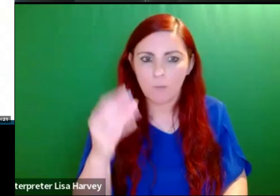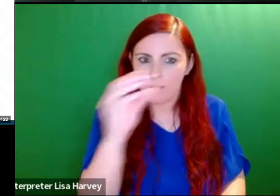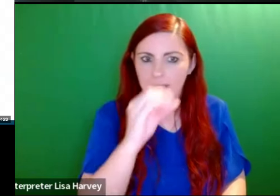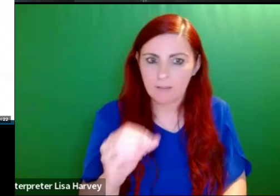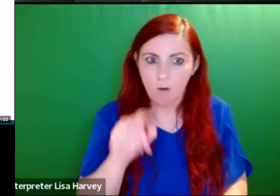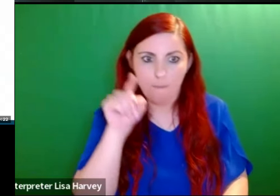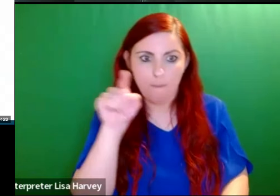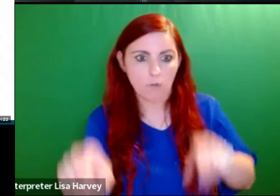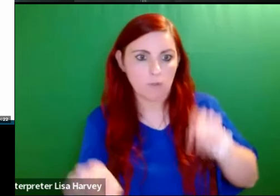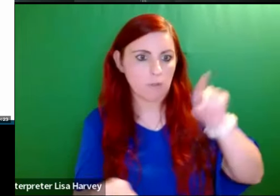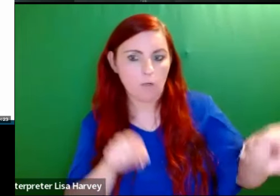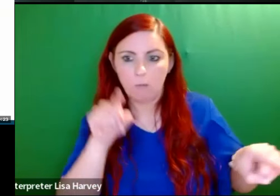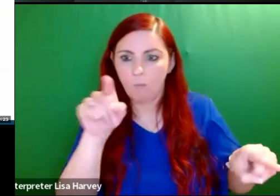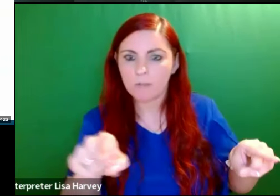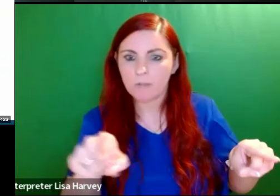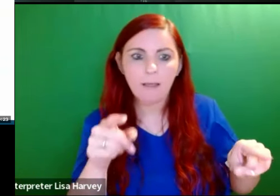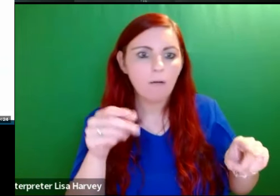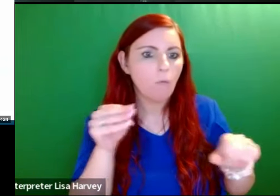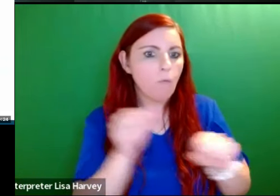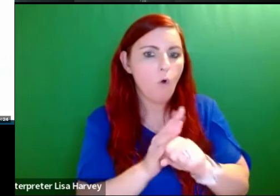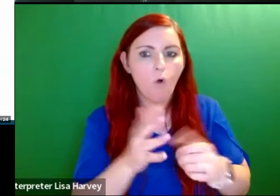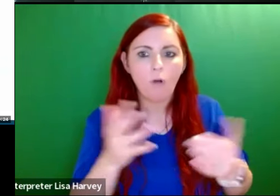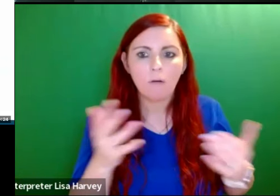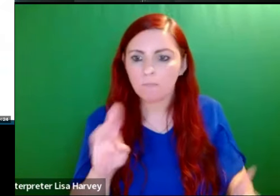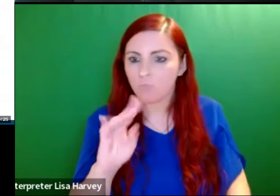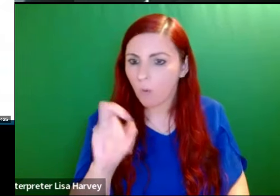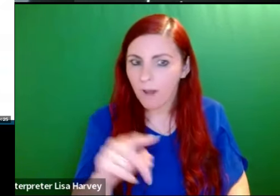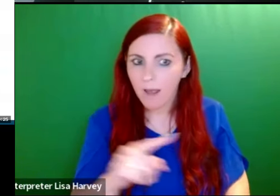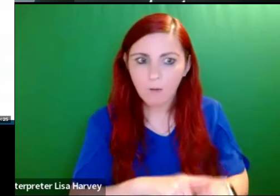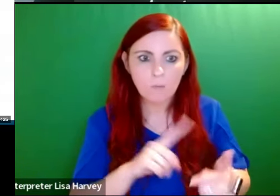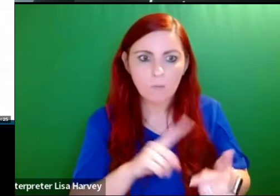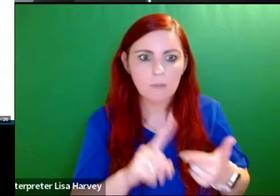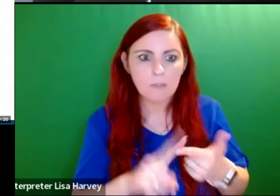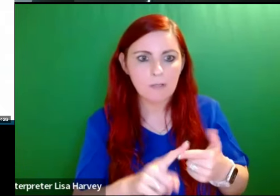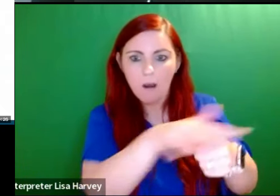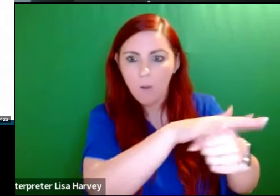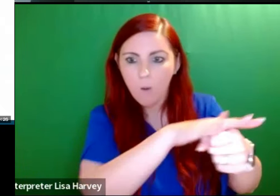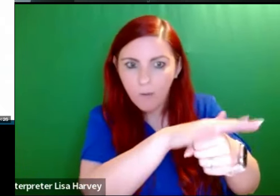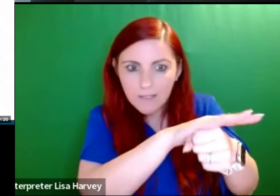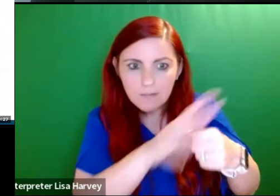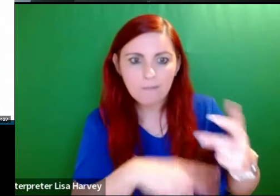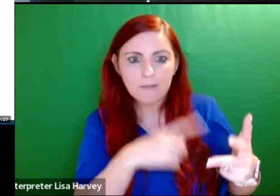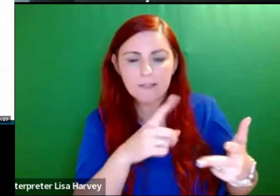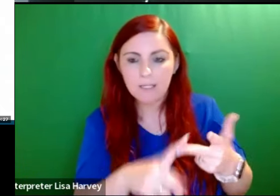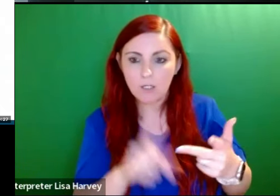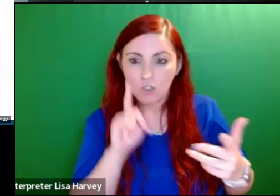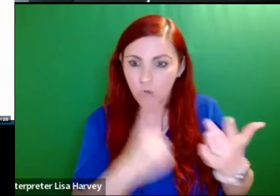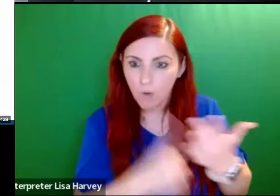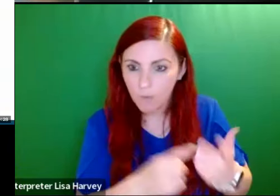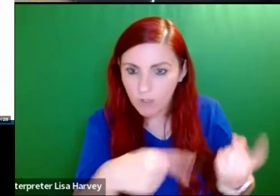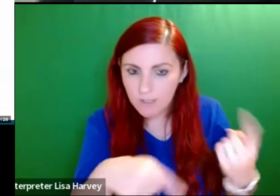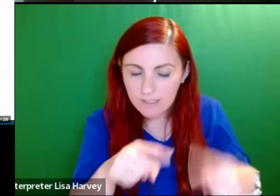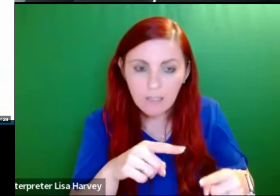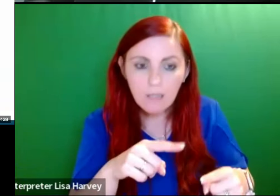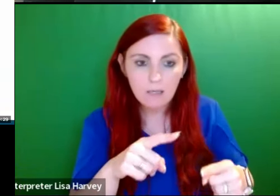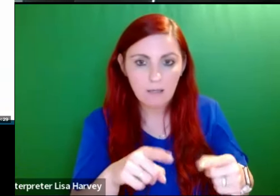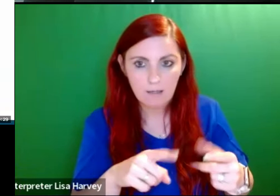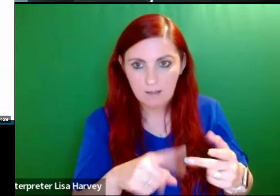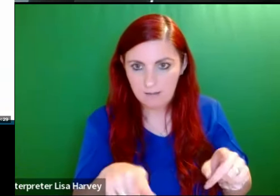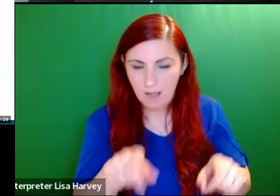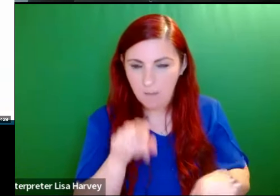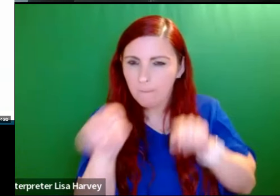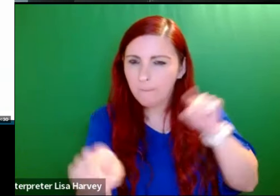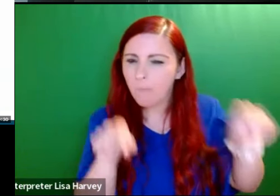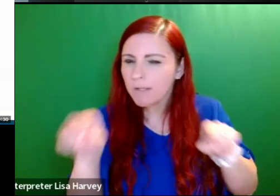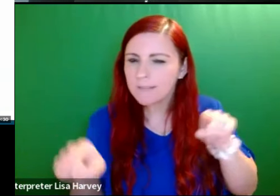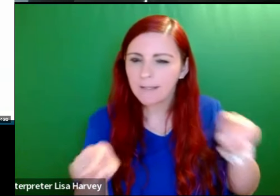pointing signs. That's pronouns, locatives, determiners, and that kind of stuff. And of course, pointing signs are